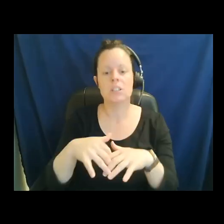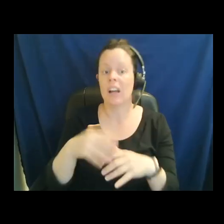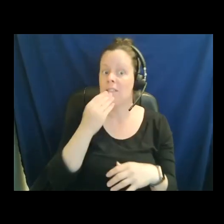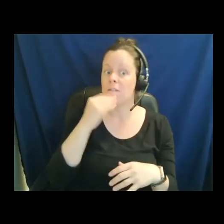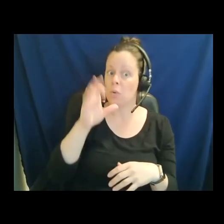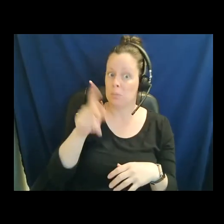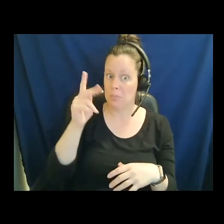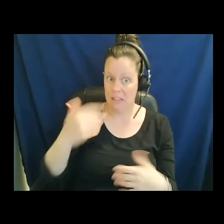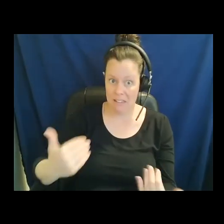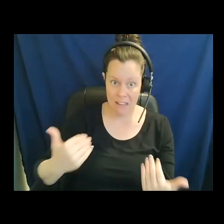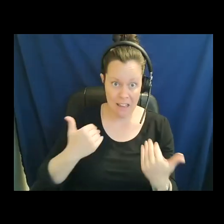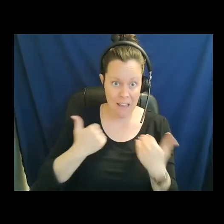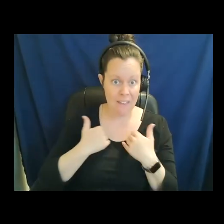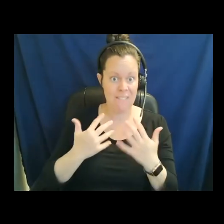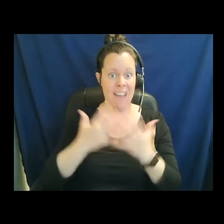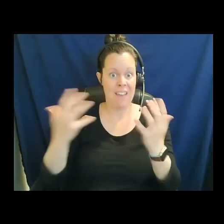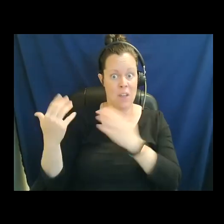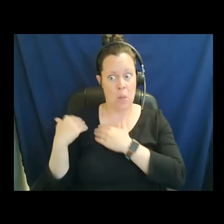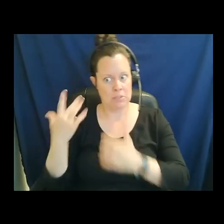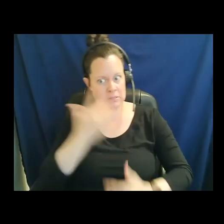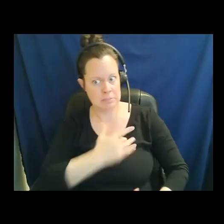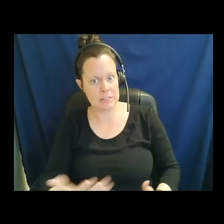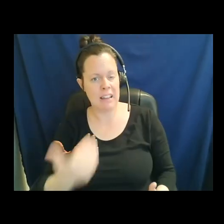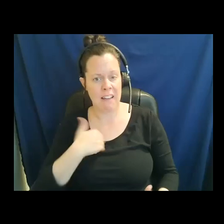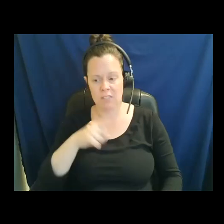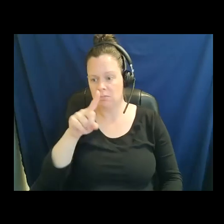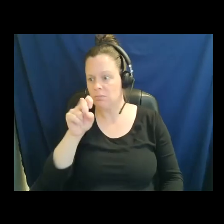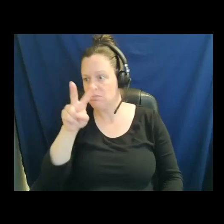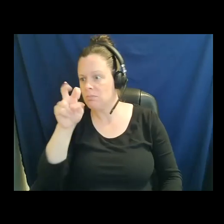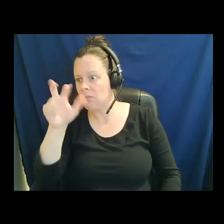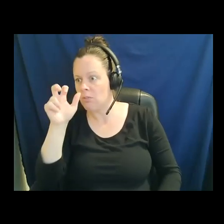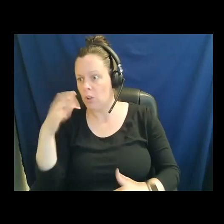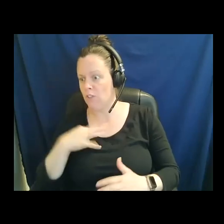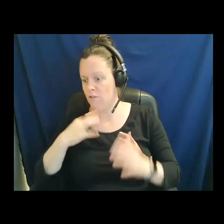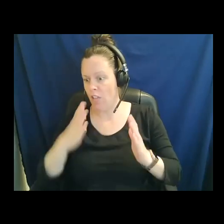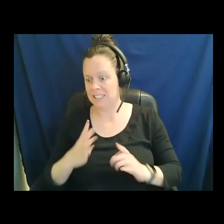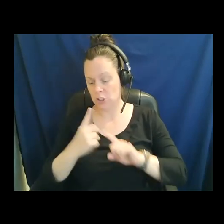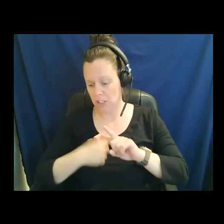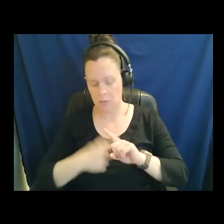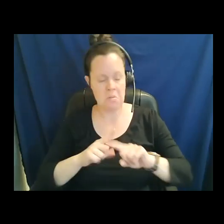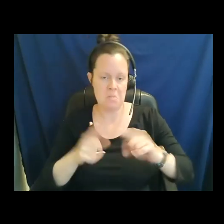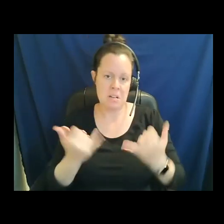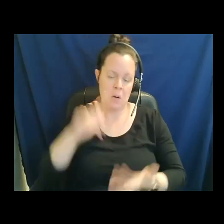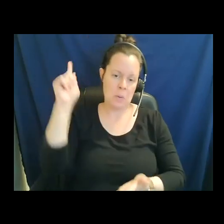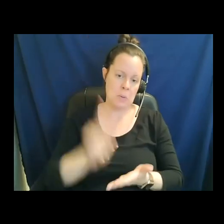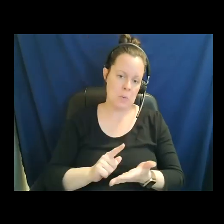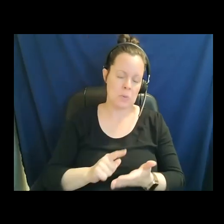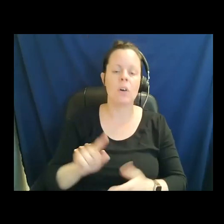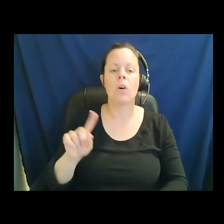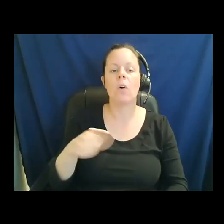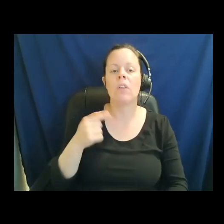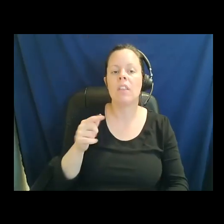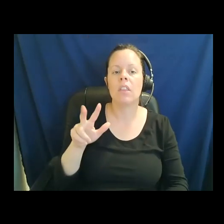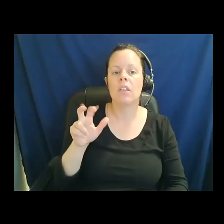of volunteers we normally have on any given month. Also, only 11 of our 300 partner agencies